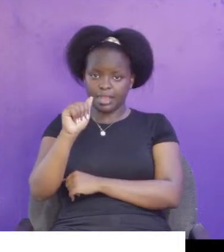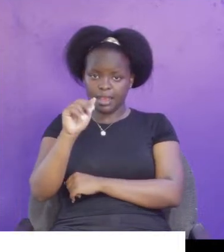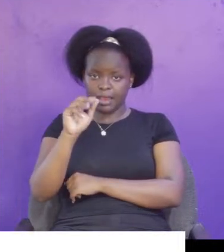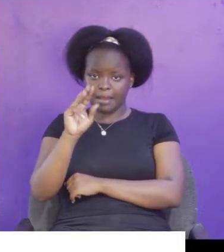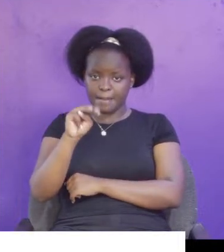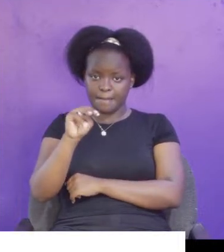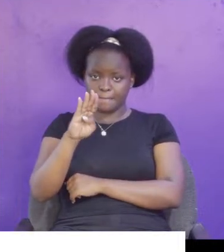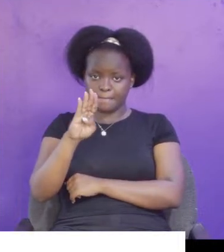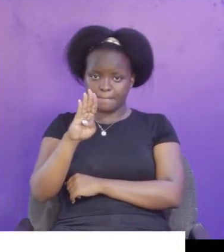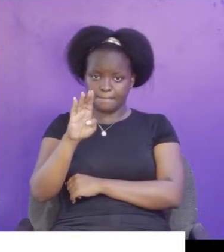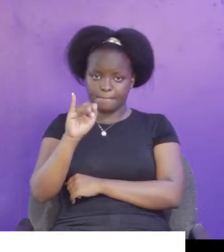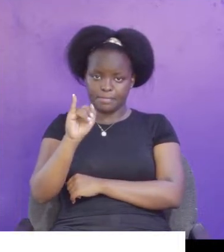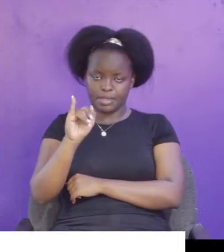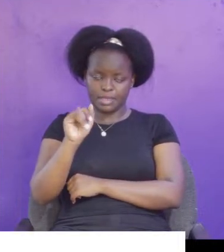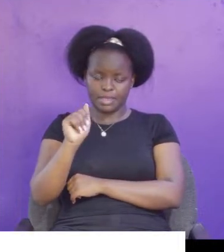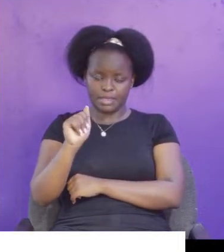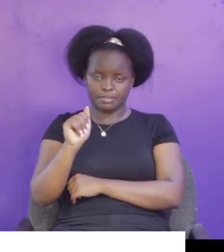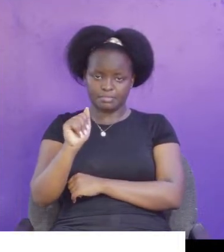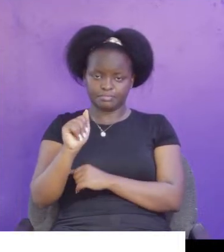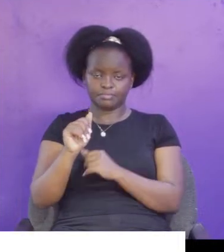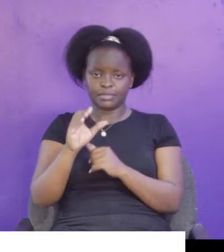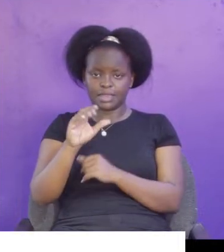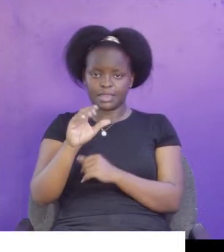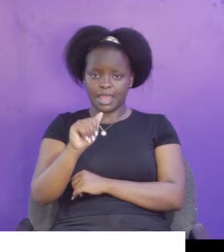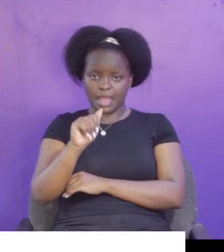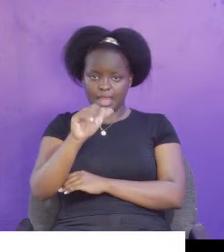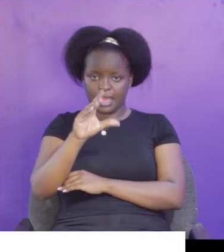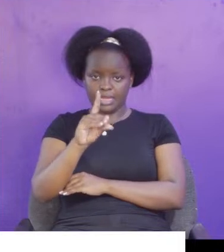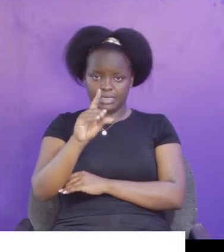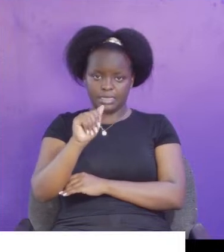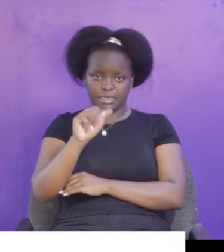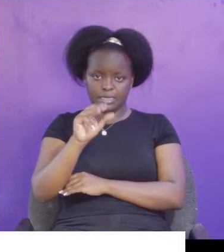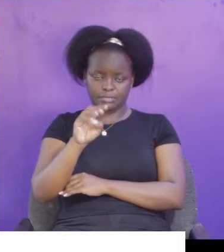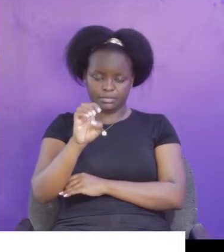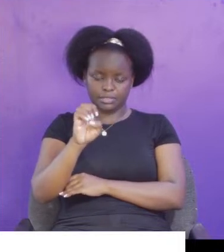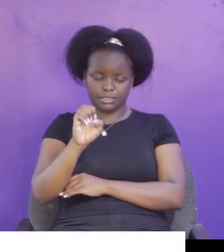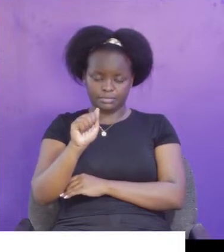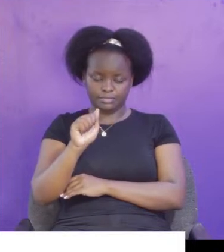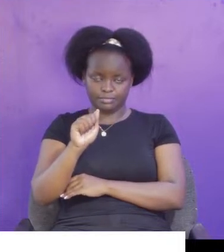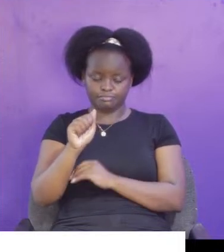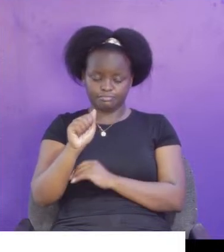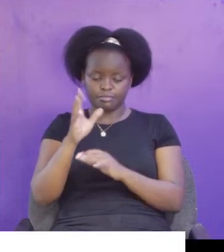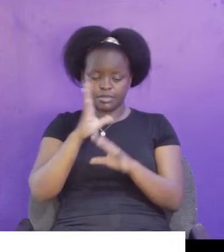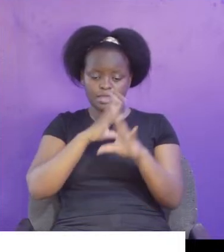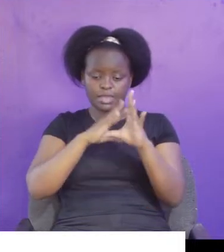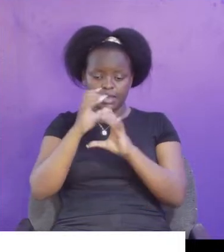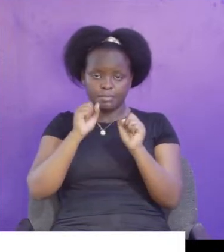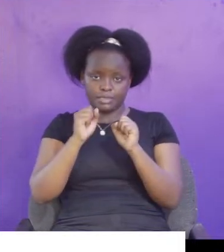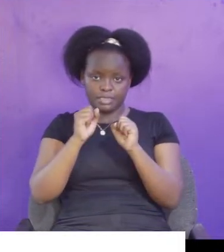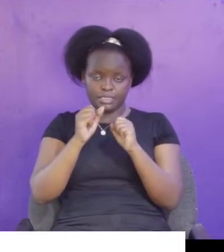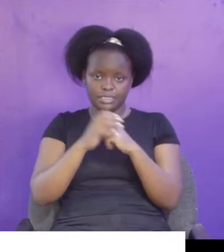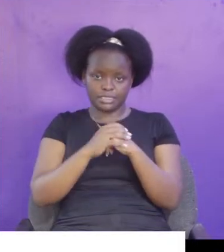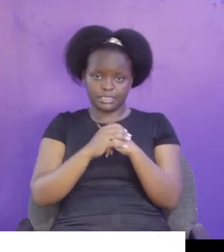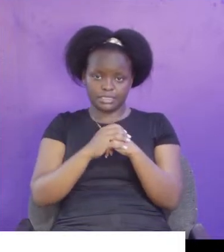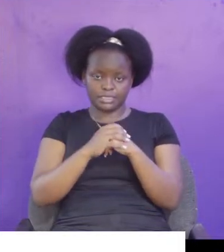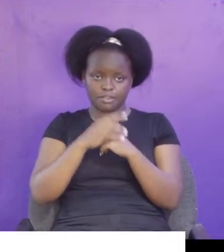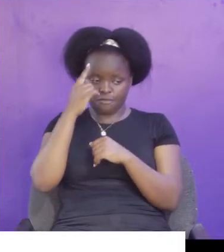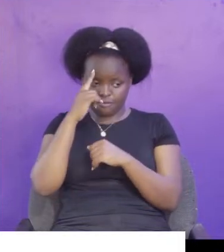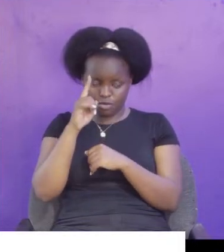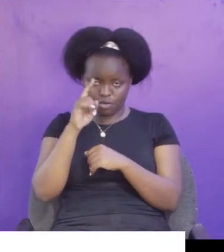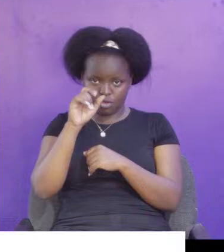President Adama Barrow. The President of the Republic of South